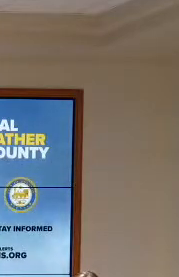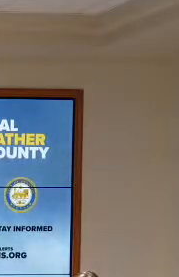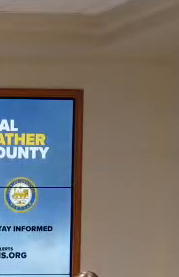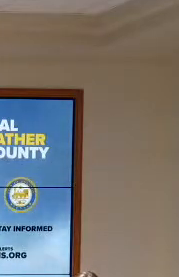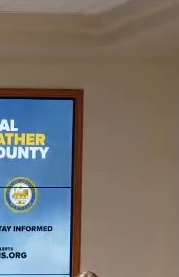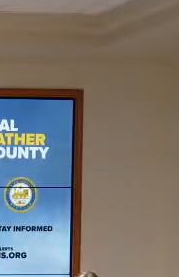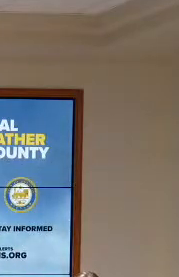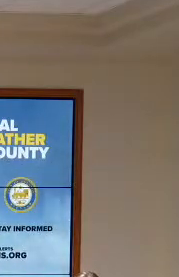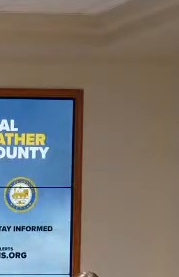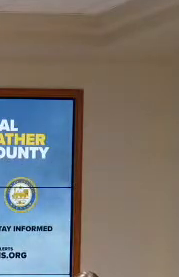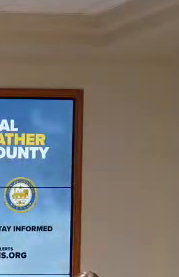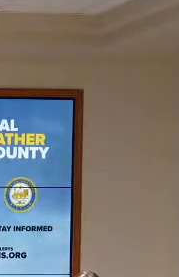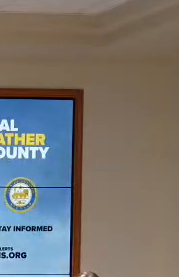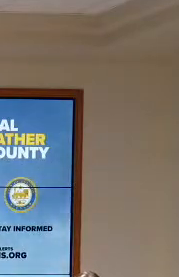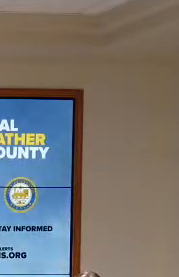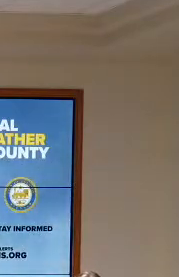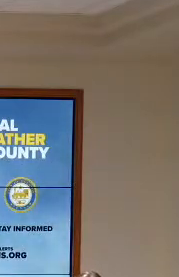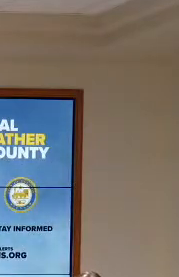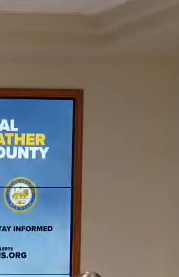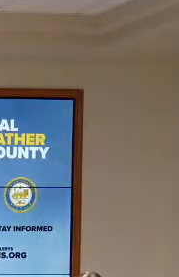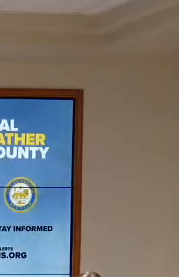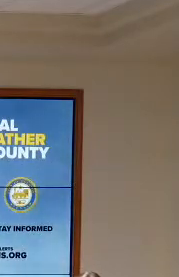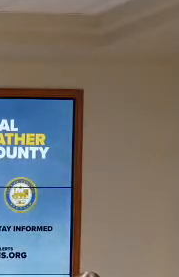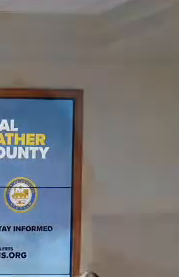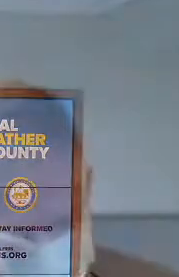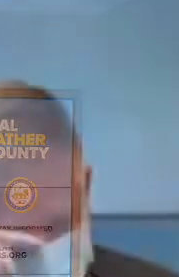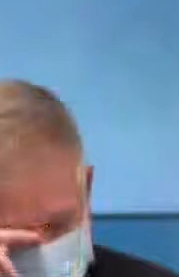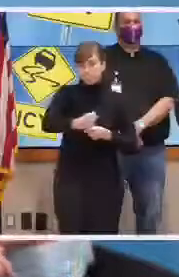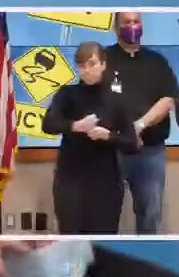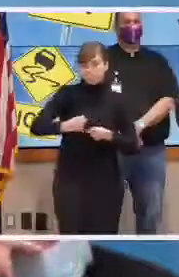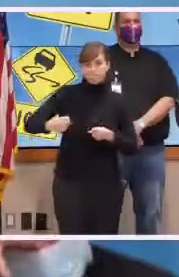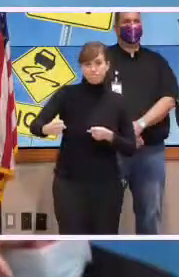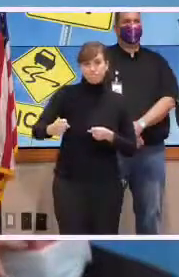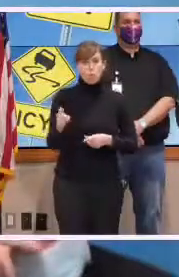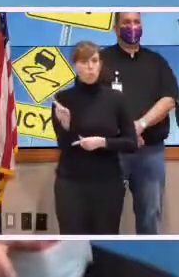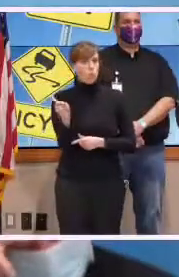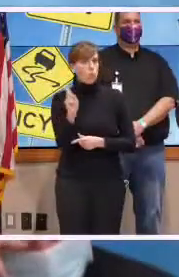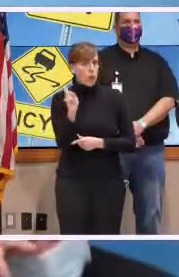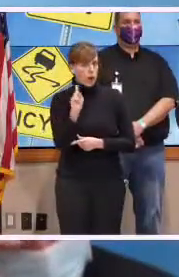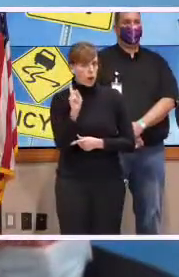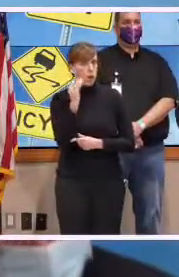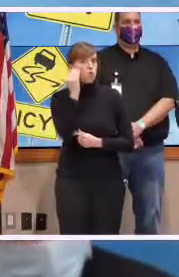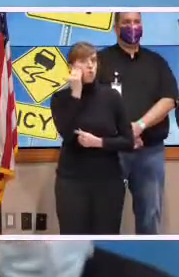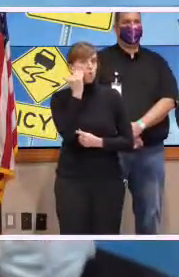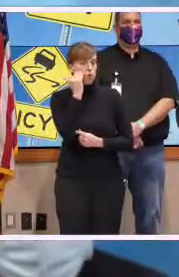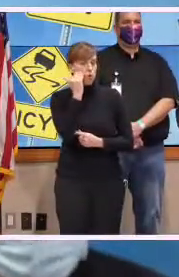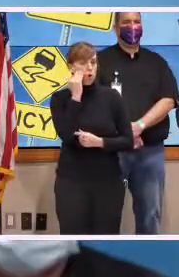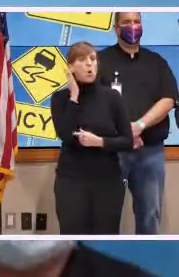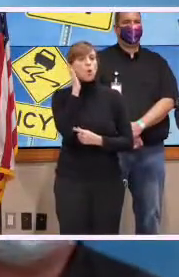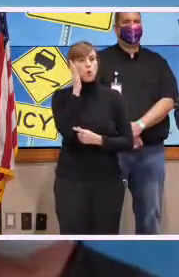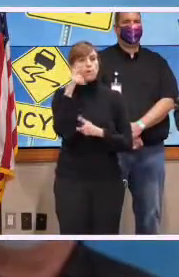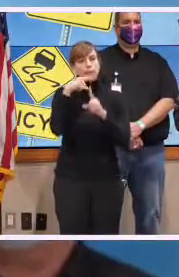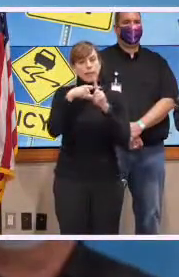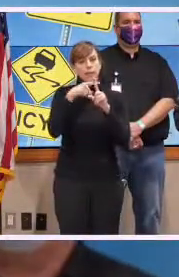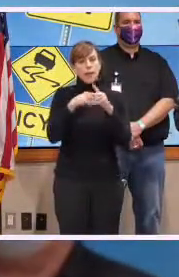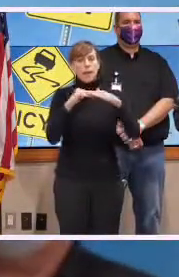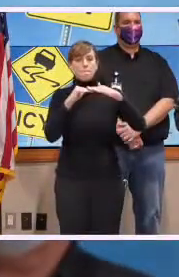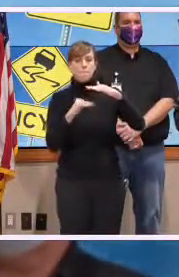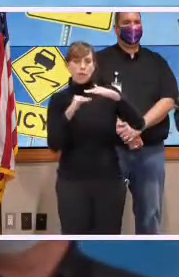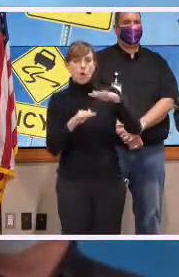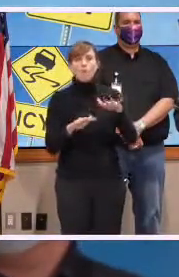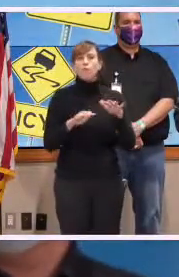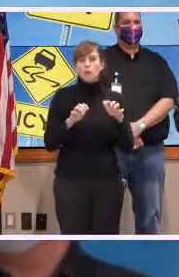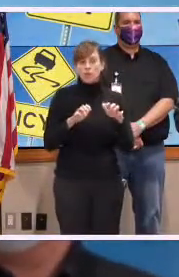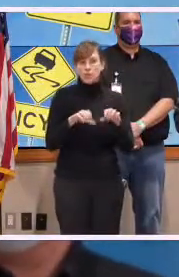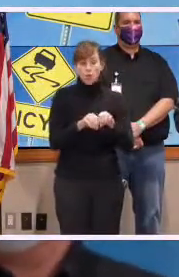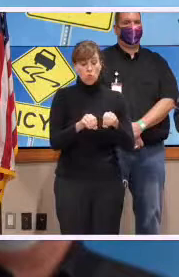for your main water supply into your homes, okay? We're going to see drops in temperature below freezing. The water